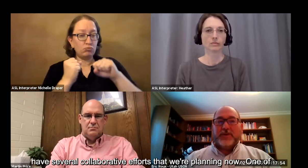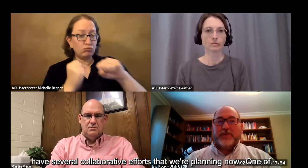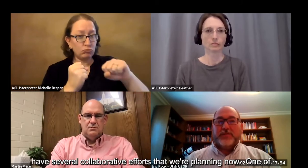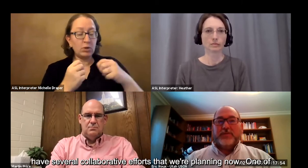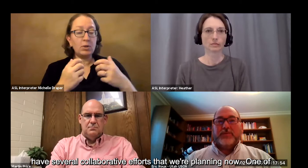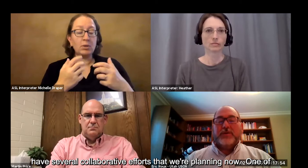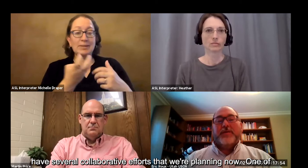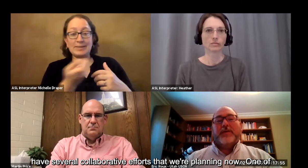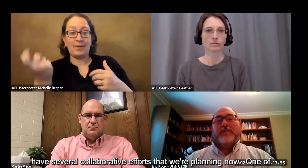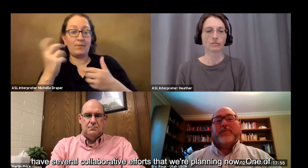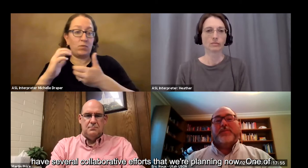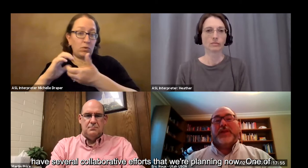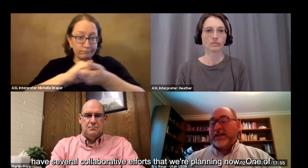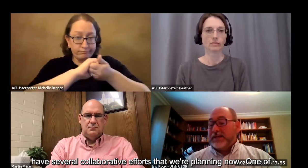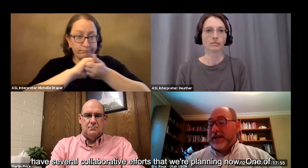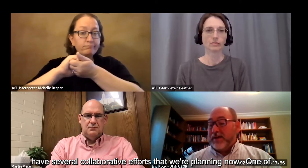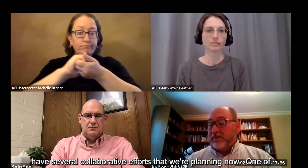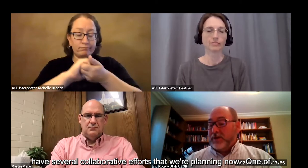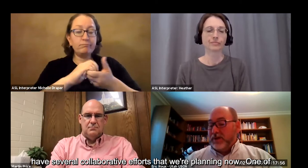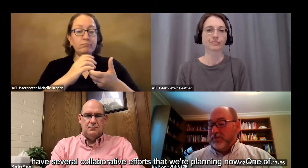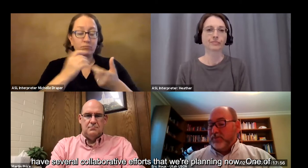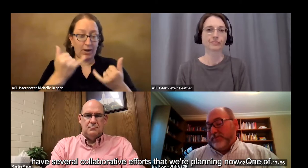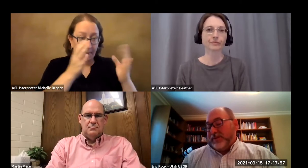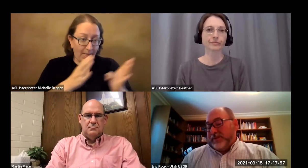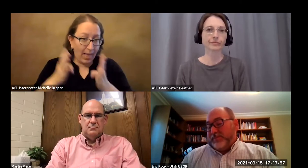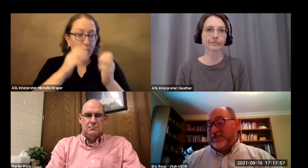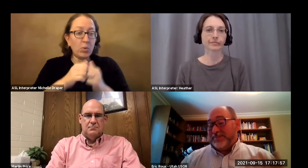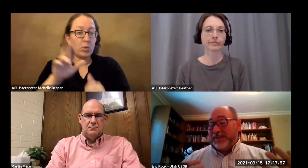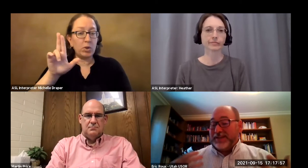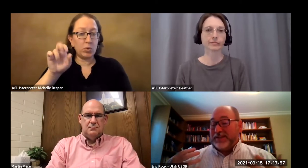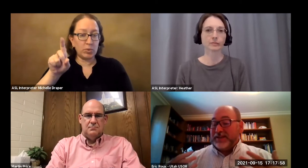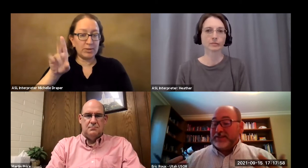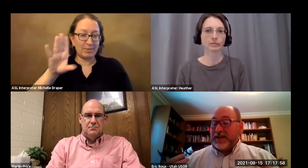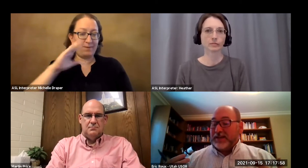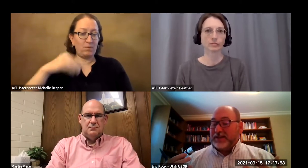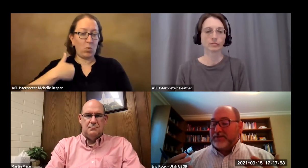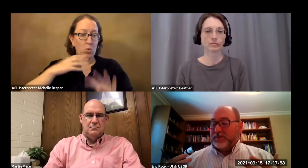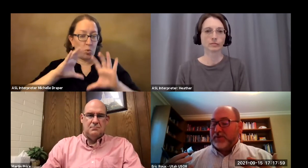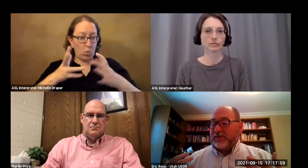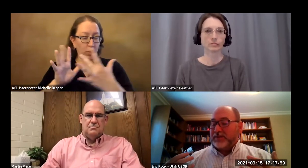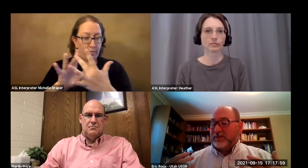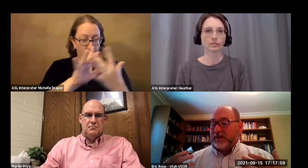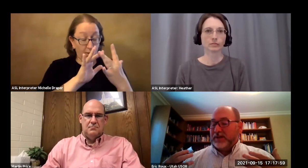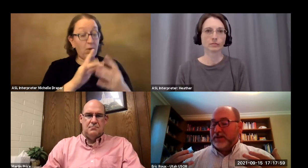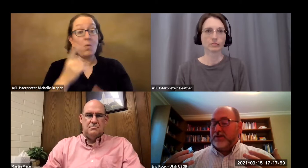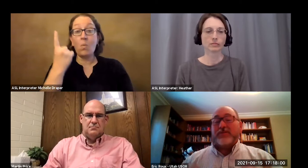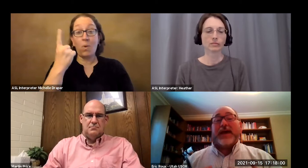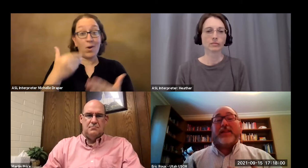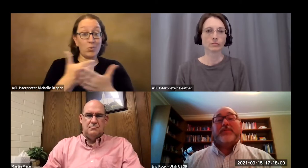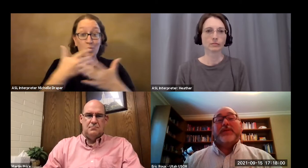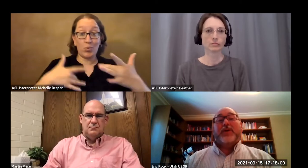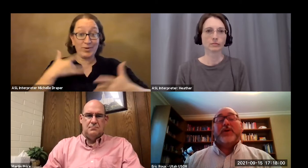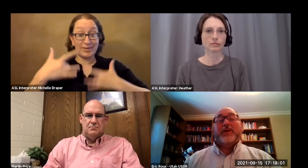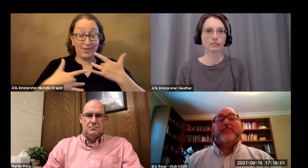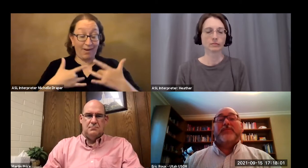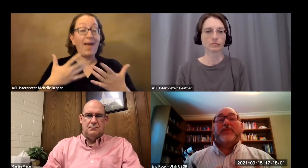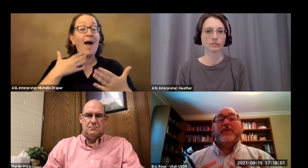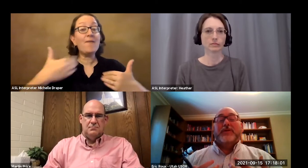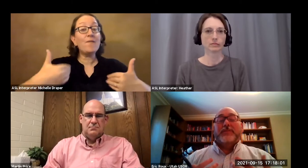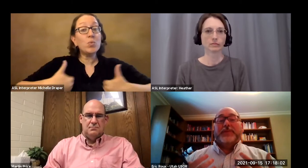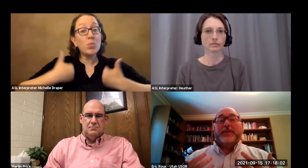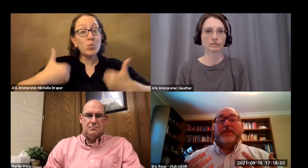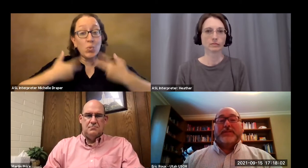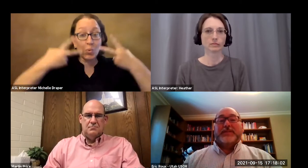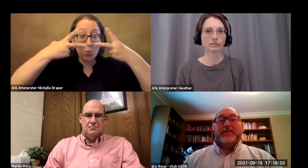that we're planning now. One of the most immediate and exciting is we're going to do a youth Halloween party